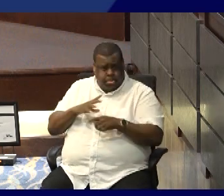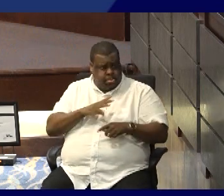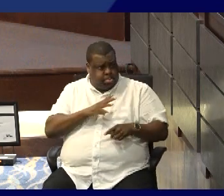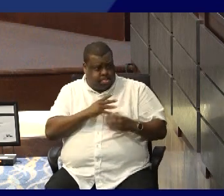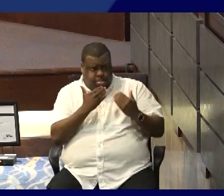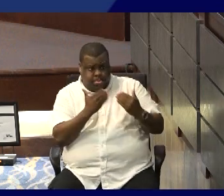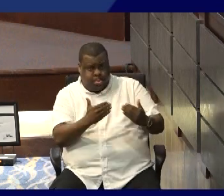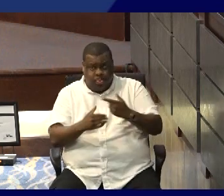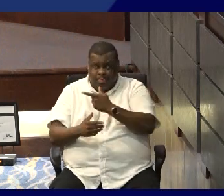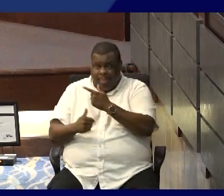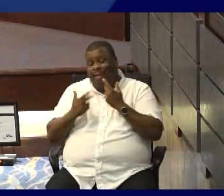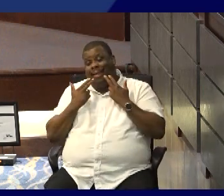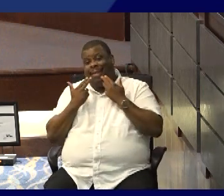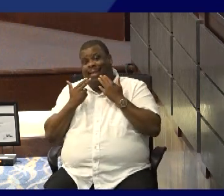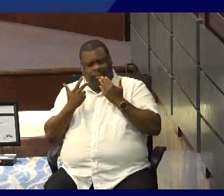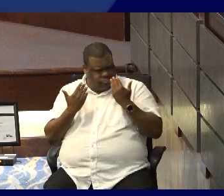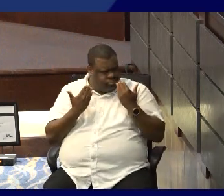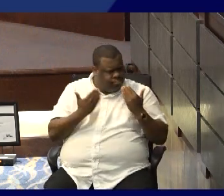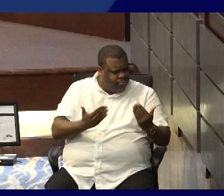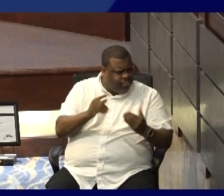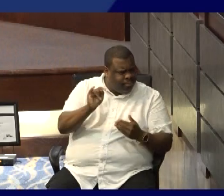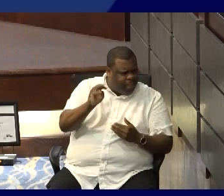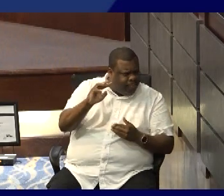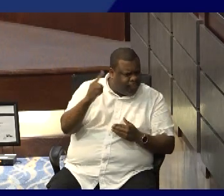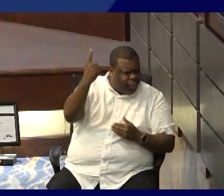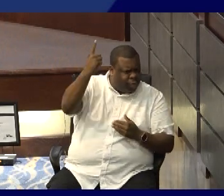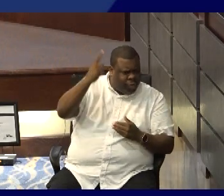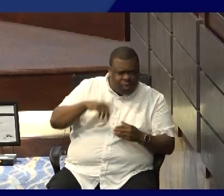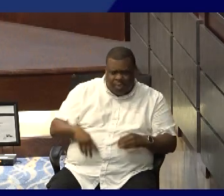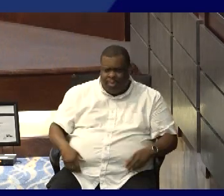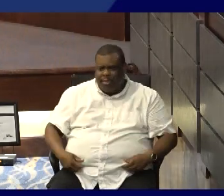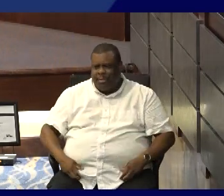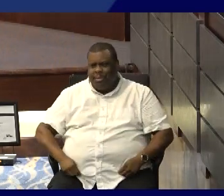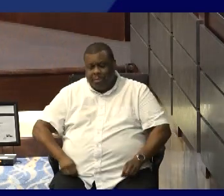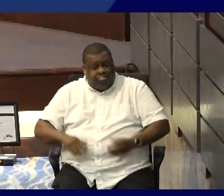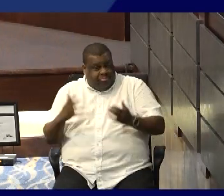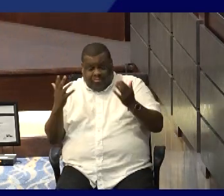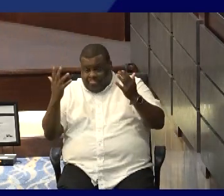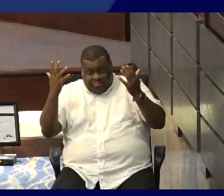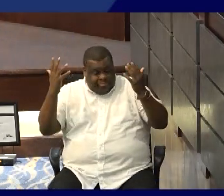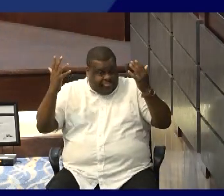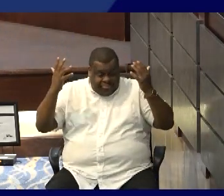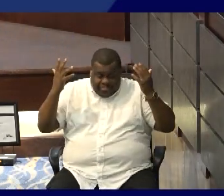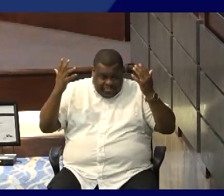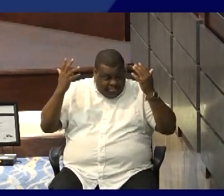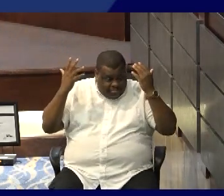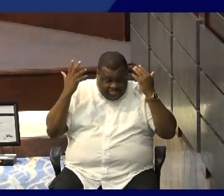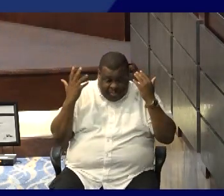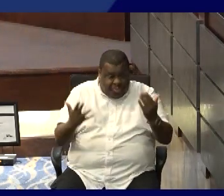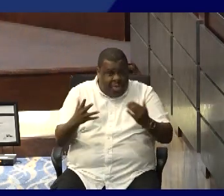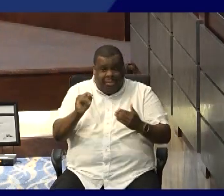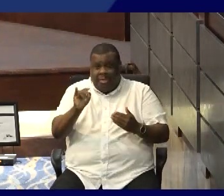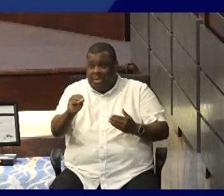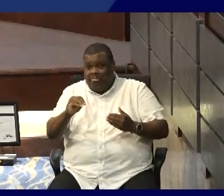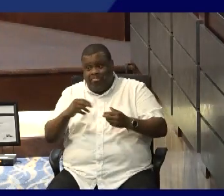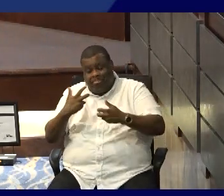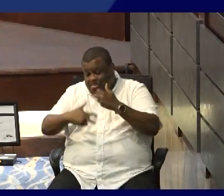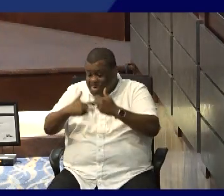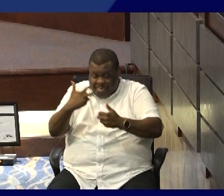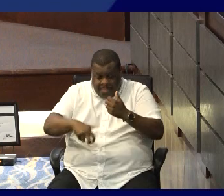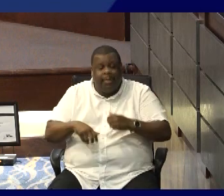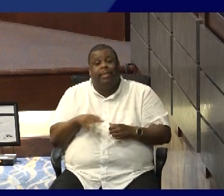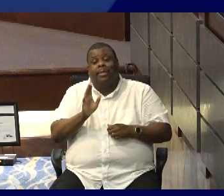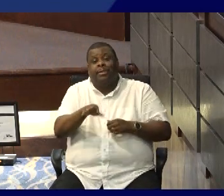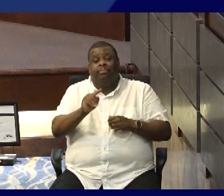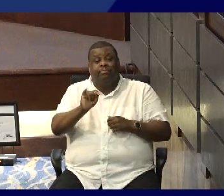that's fine. We didn't do necessarily a very good run-through on this one, so I'm kind of flying blind on it, right, Jennifer? Tom,